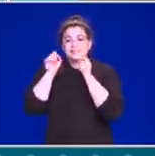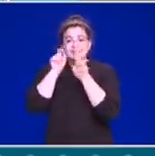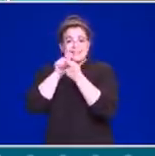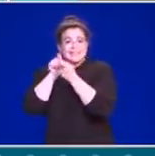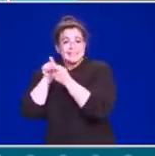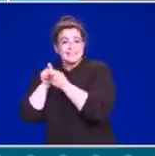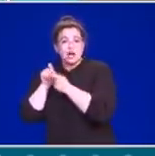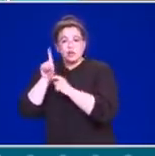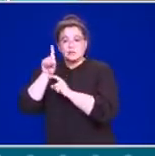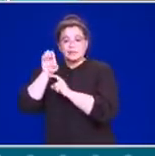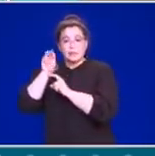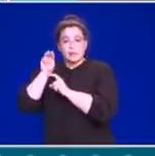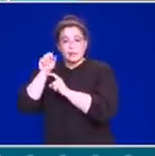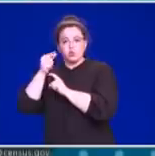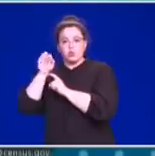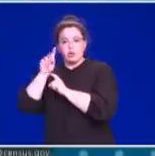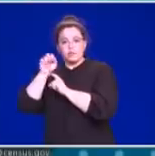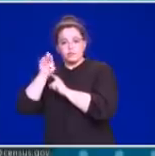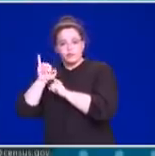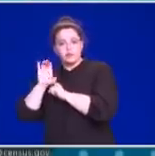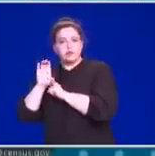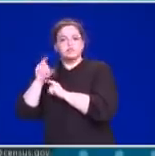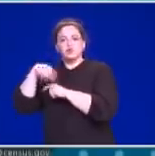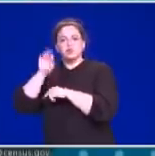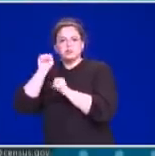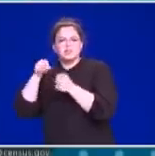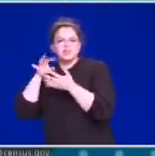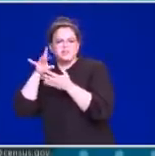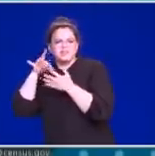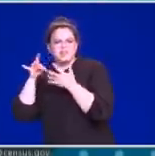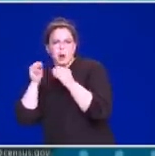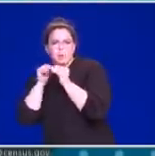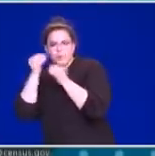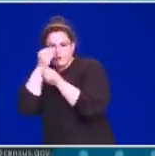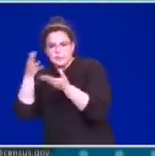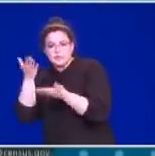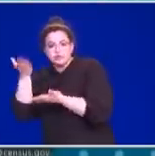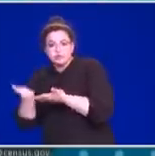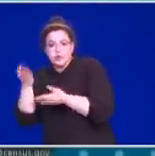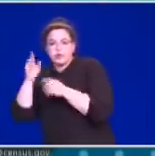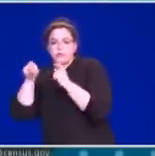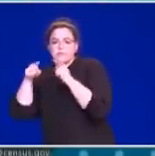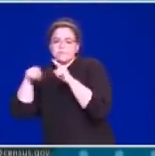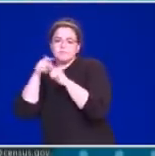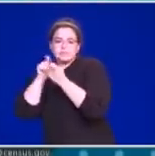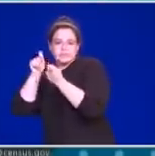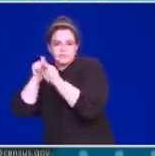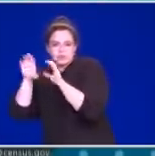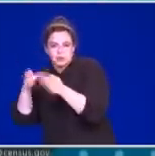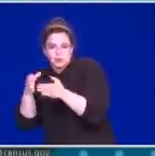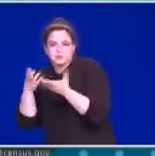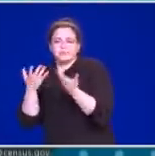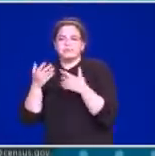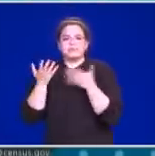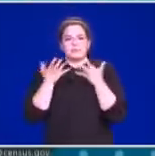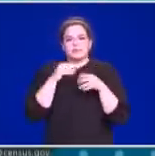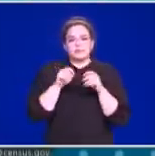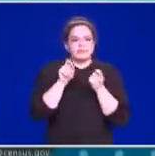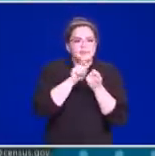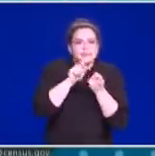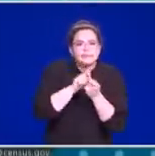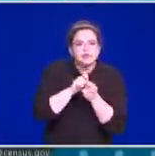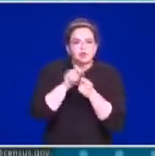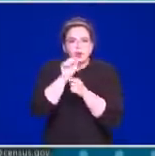and Housing Characteristics file. That's where you'll be able to receive information on myriad groups across the country, whether they be detailed Asian